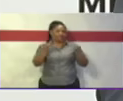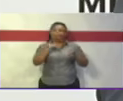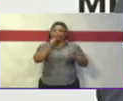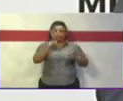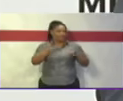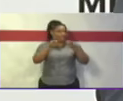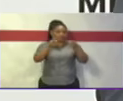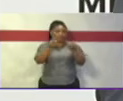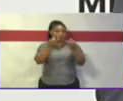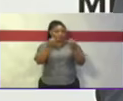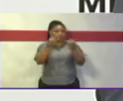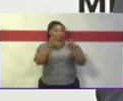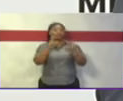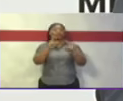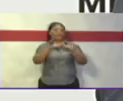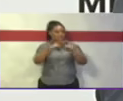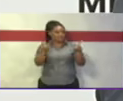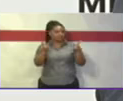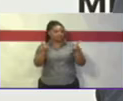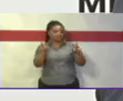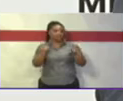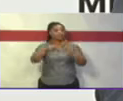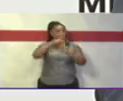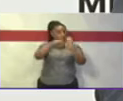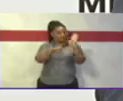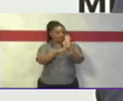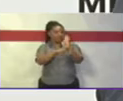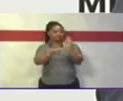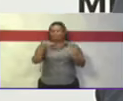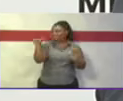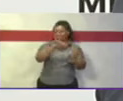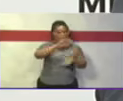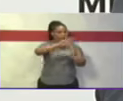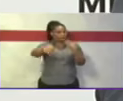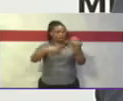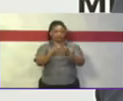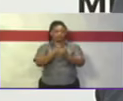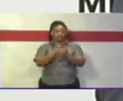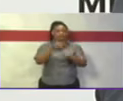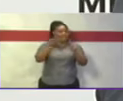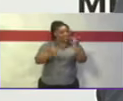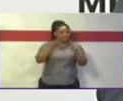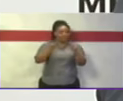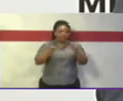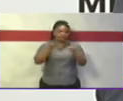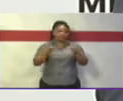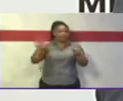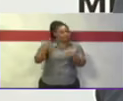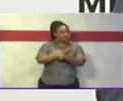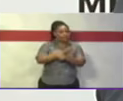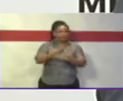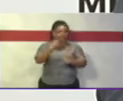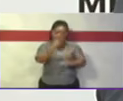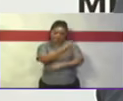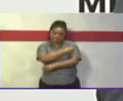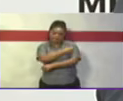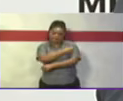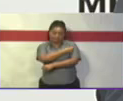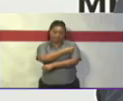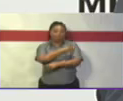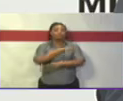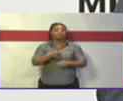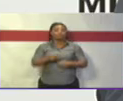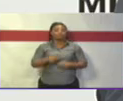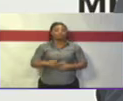information, but generally the national policy for everyone is that if you are fully vaccinated with a WHO approved vaccine, you